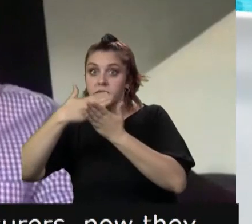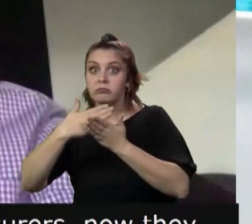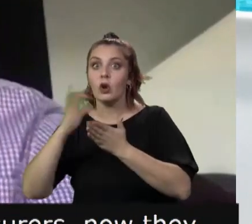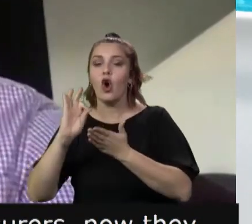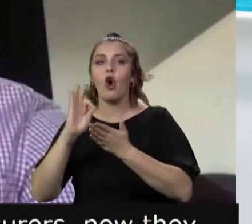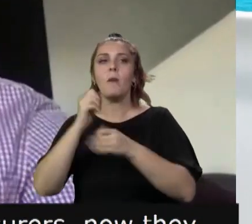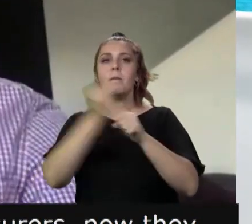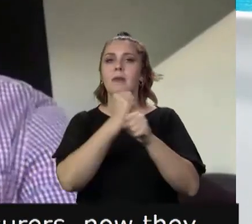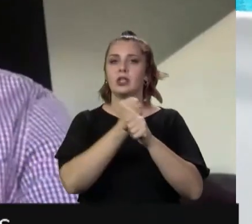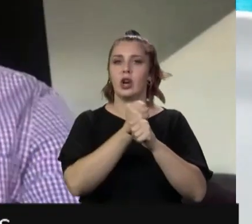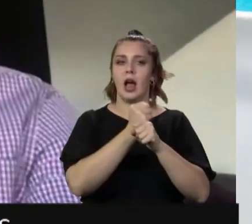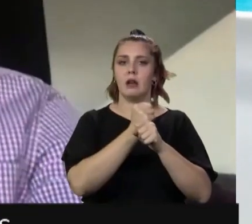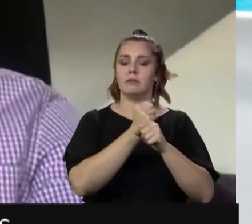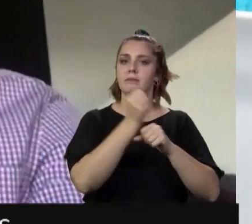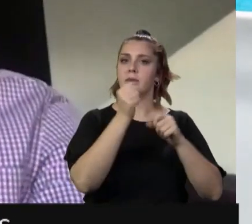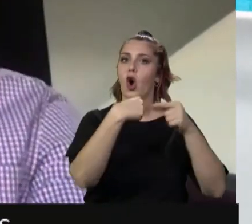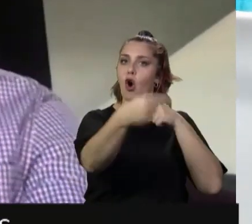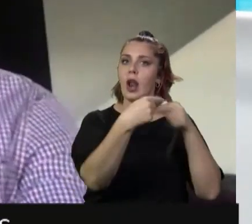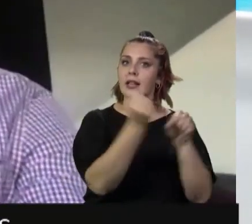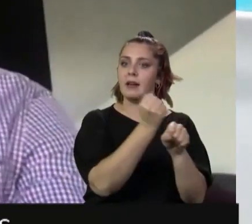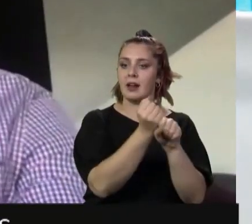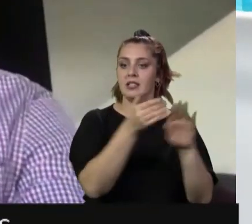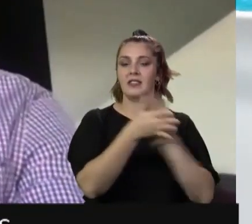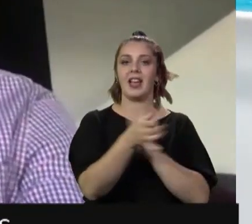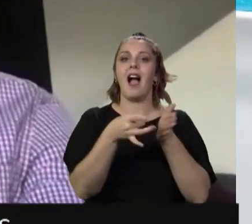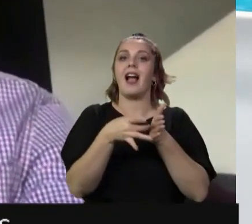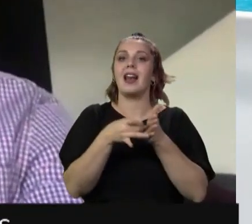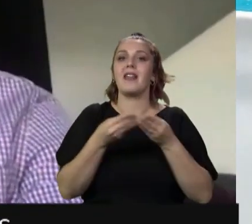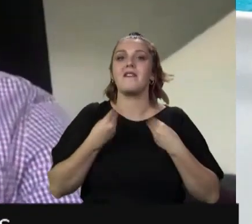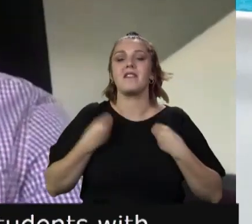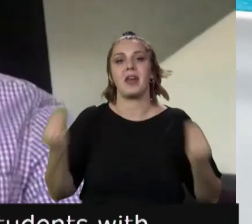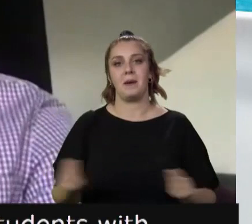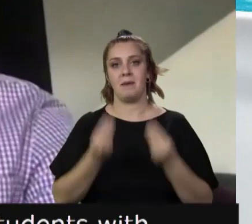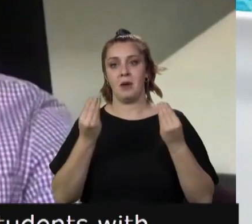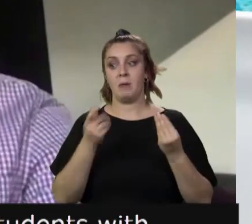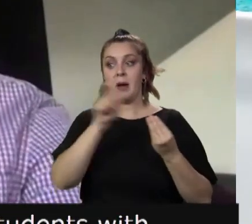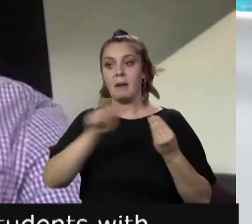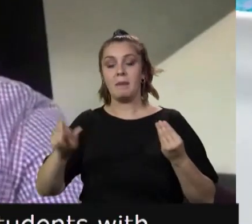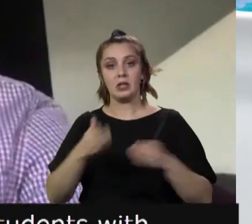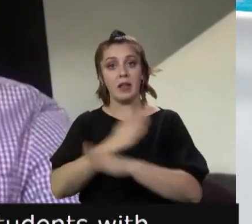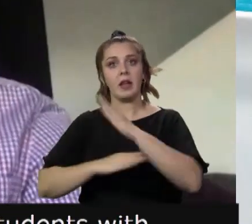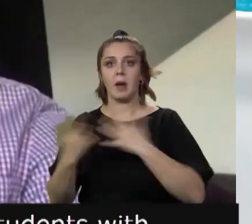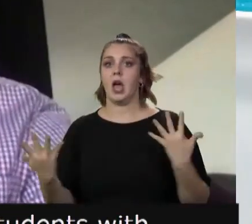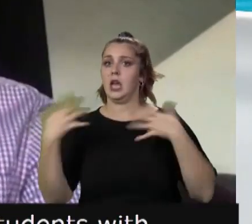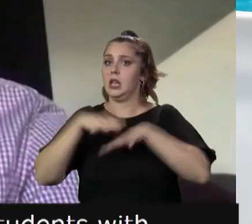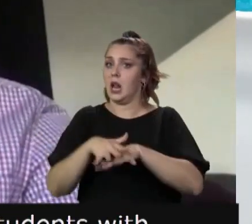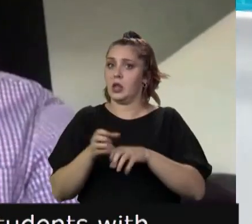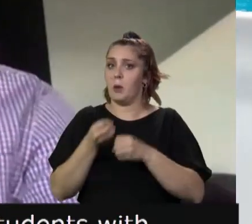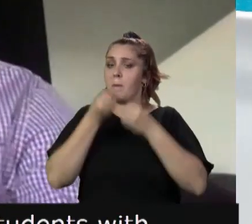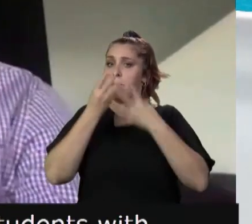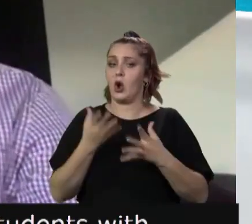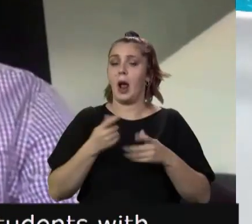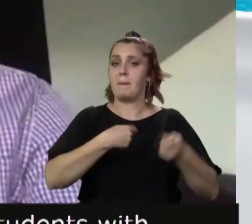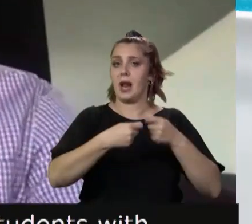more students with disabilities or more remote workers, this amounts